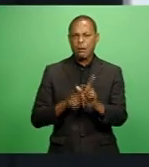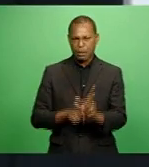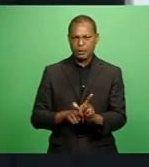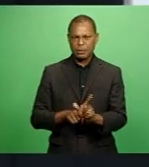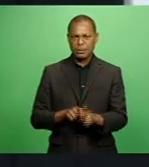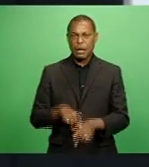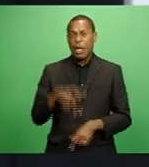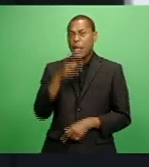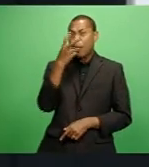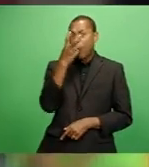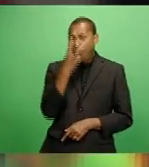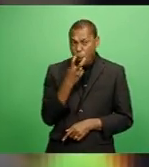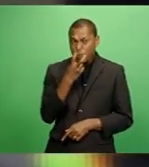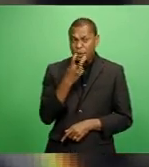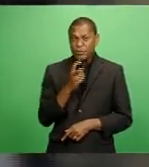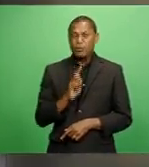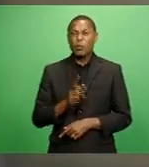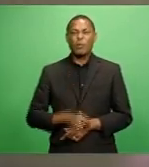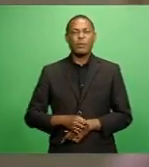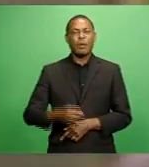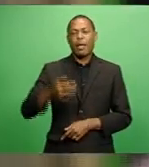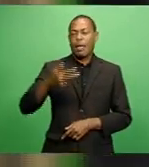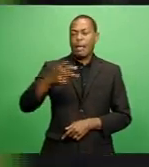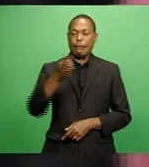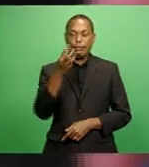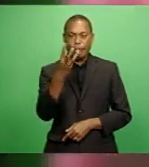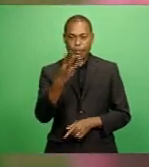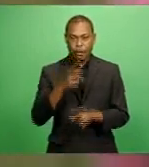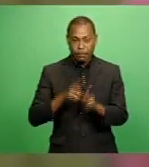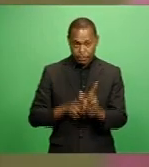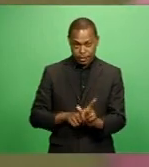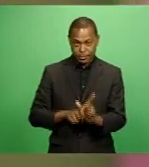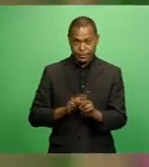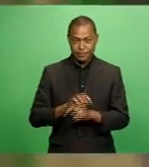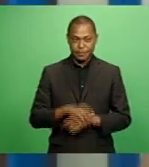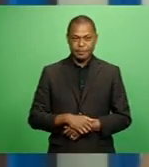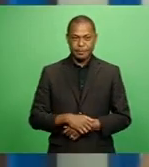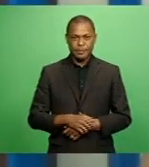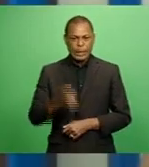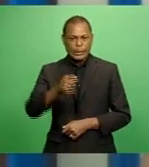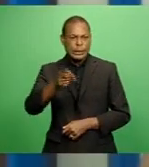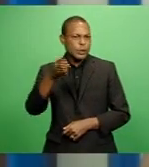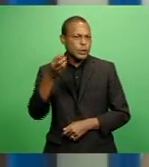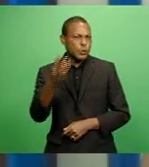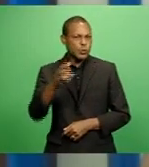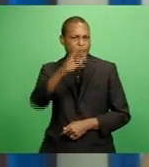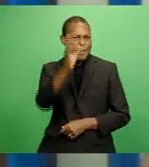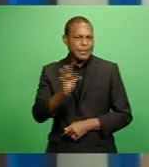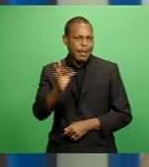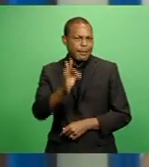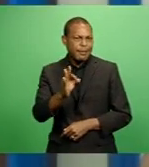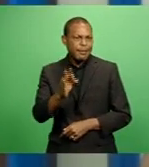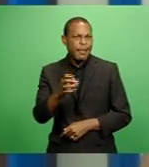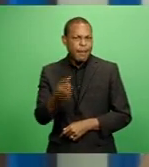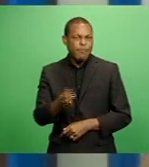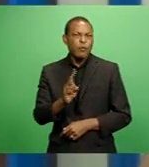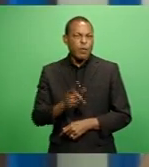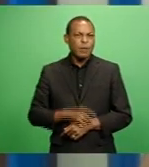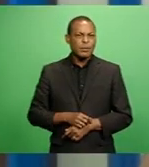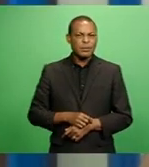the oldest victim survivor was 83 years. And in 63% of the cases, the victim